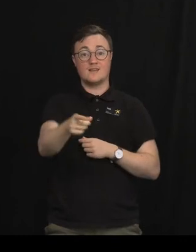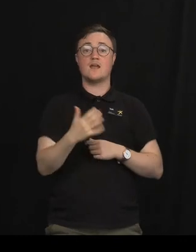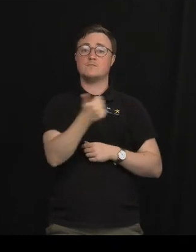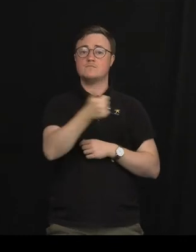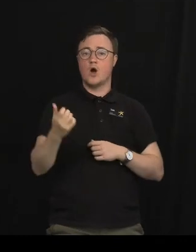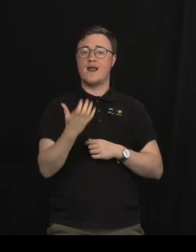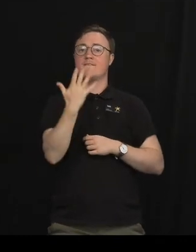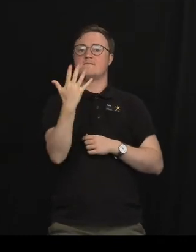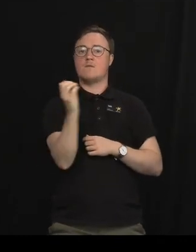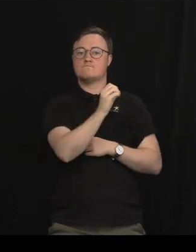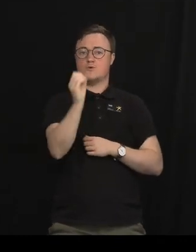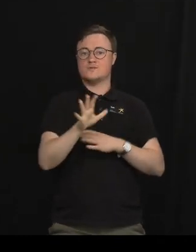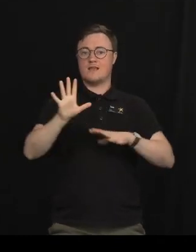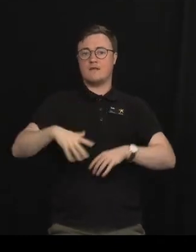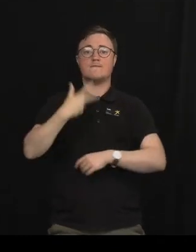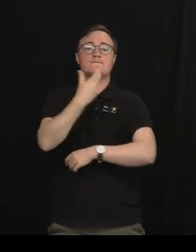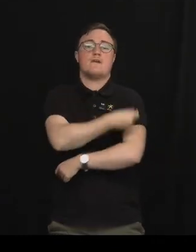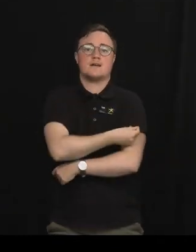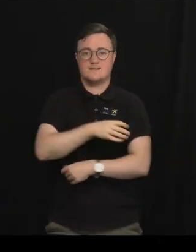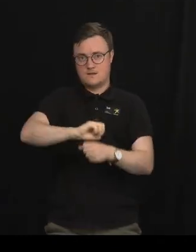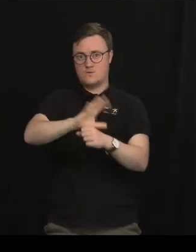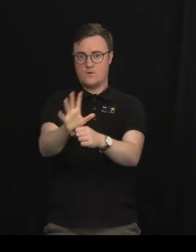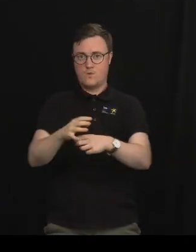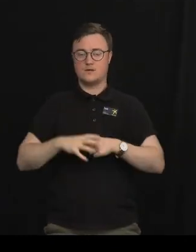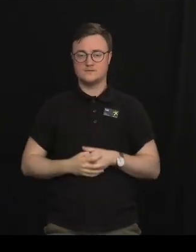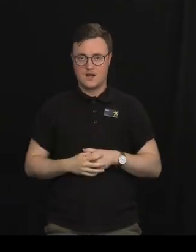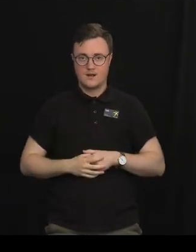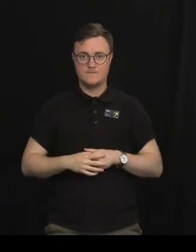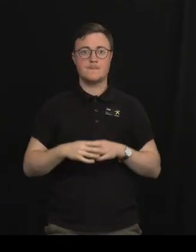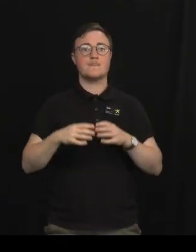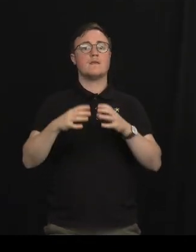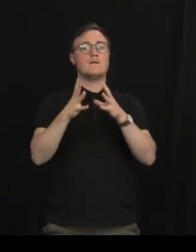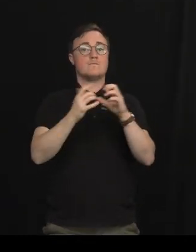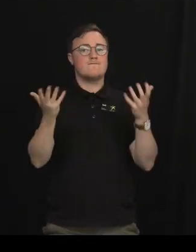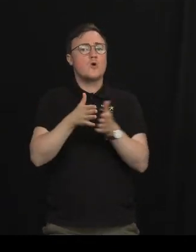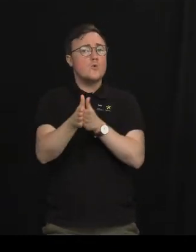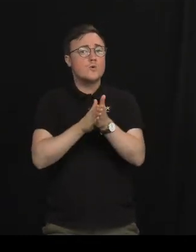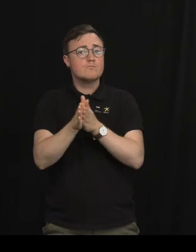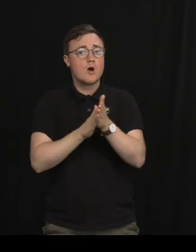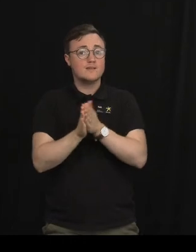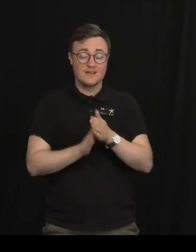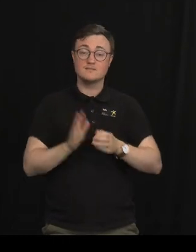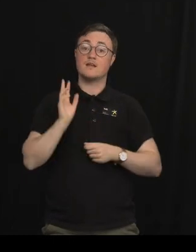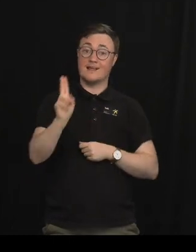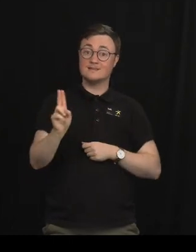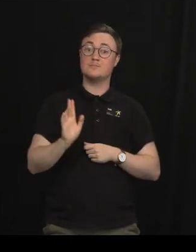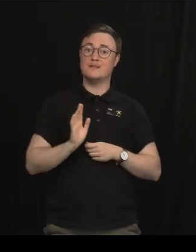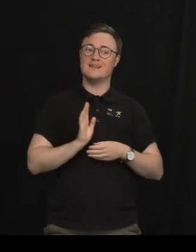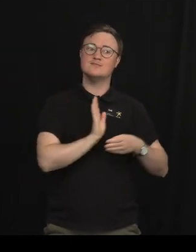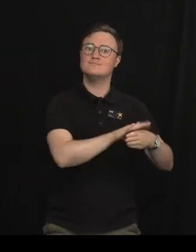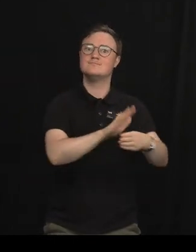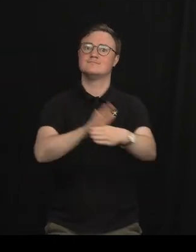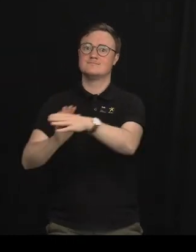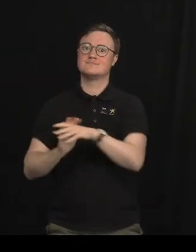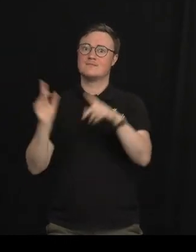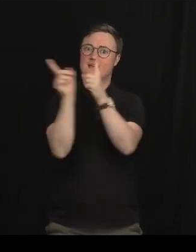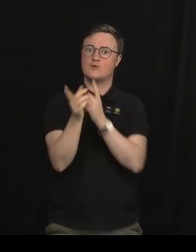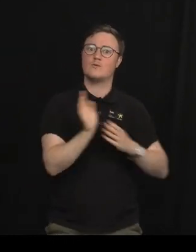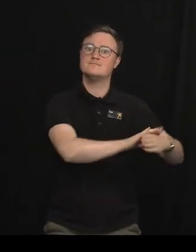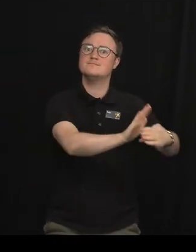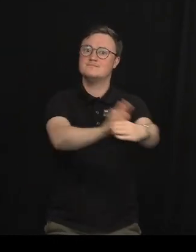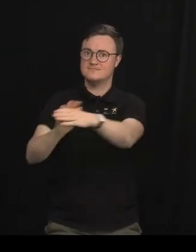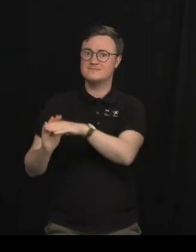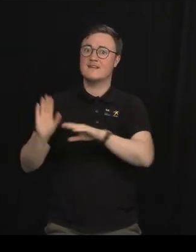course. The real challenge was even reaching people for vaccination. It was at that point